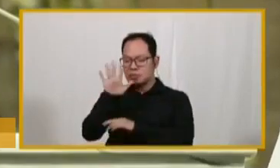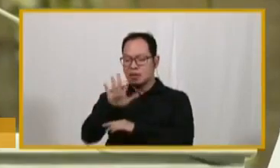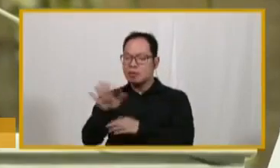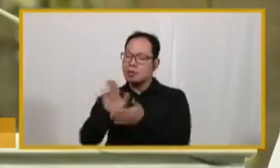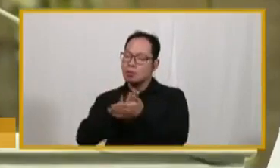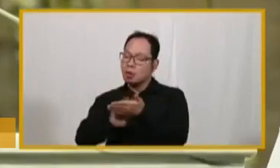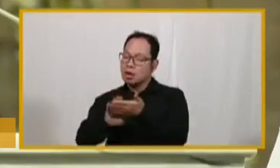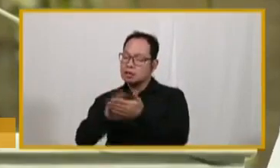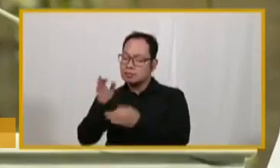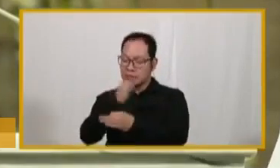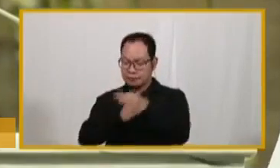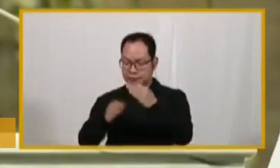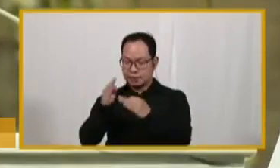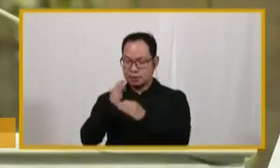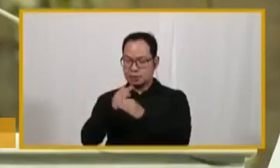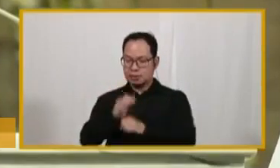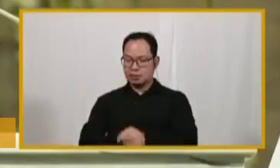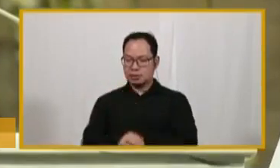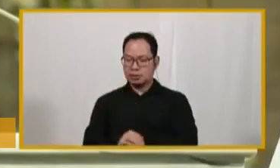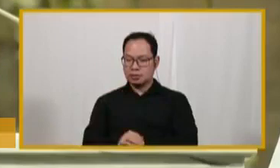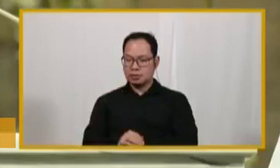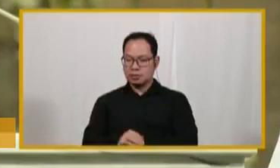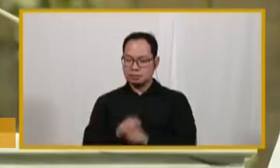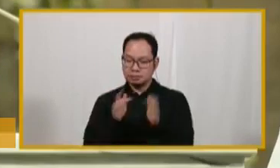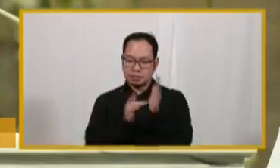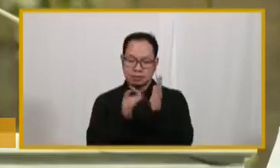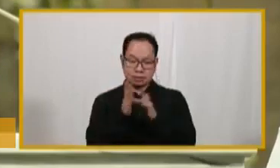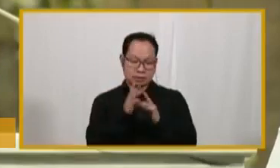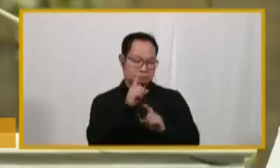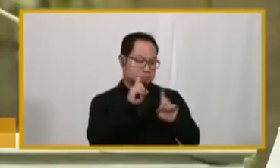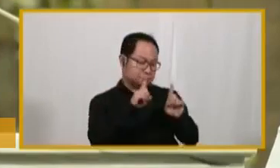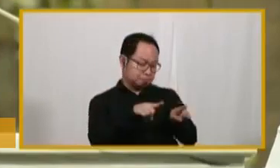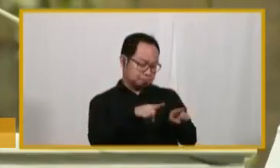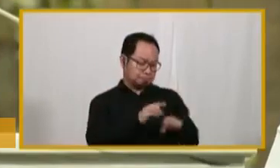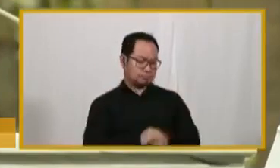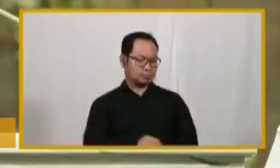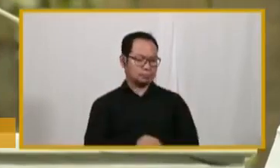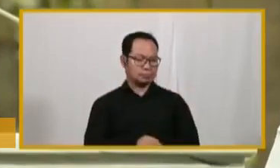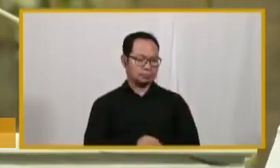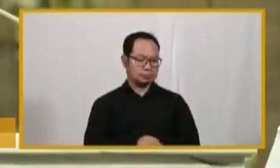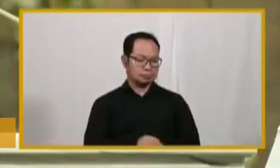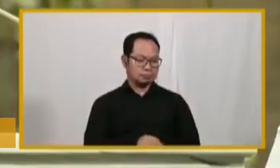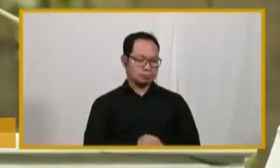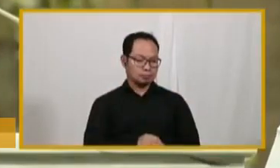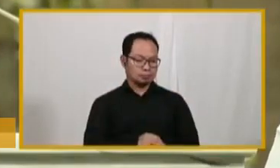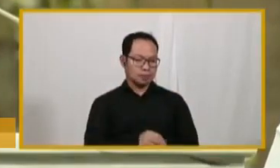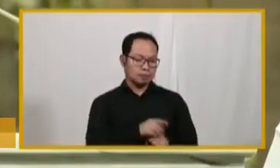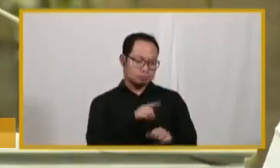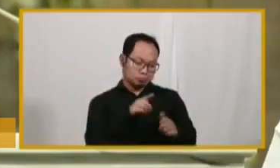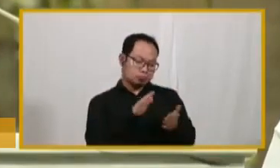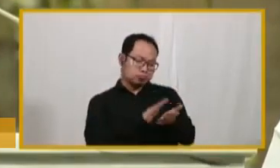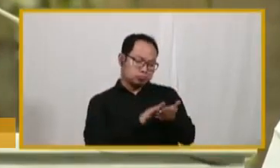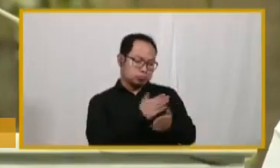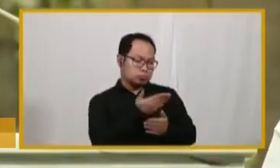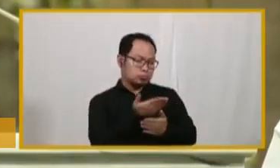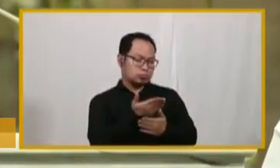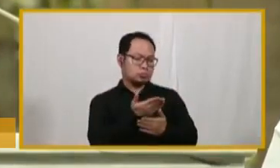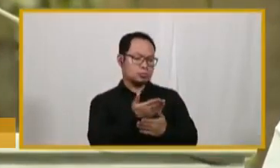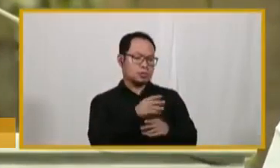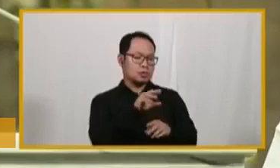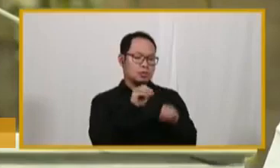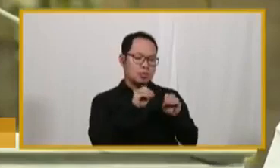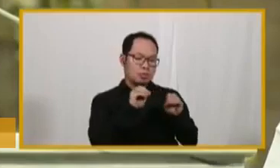wash my feet." Jesus answered him, "Unless I wash you, you will have